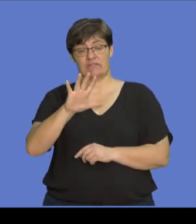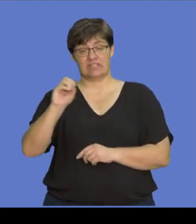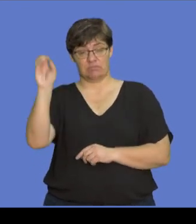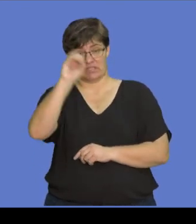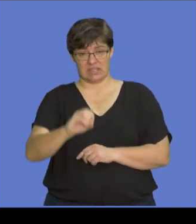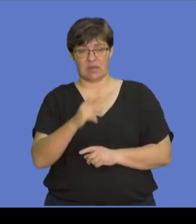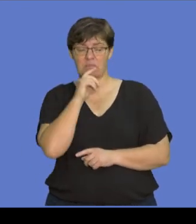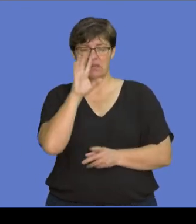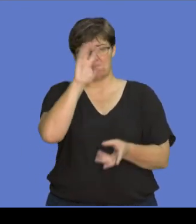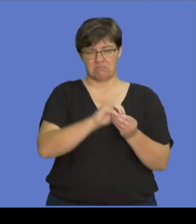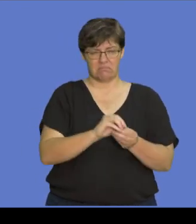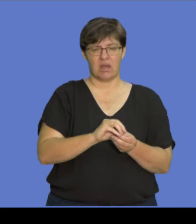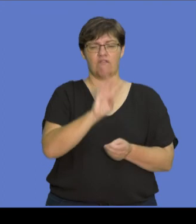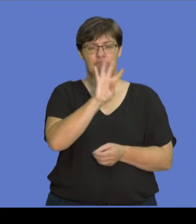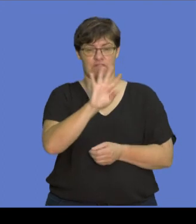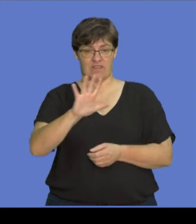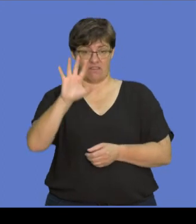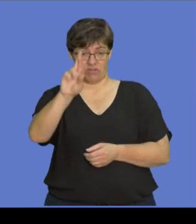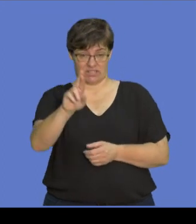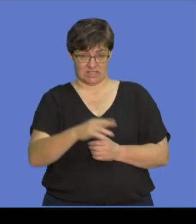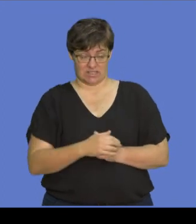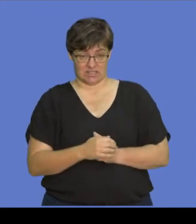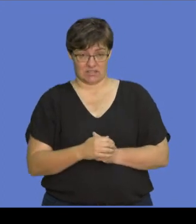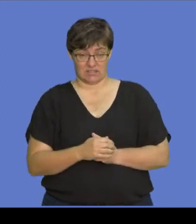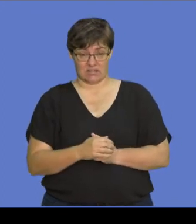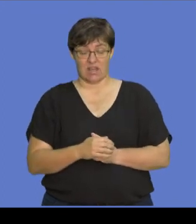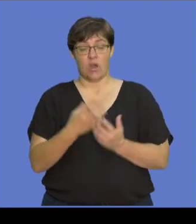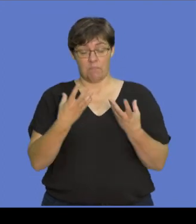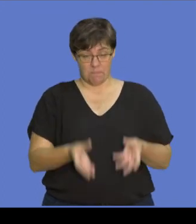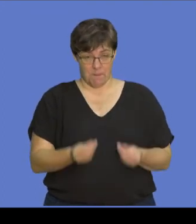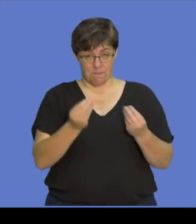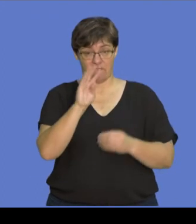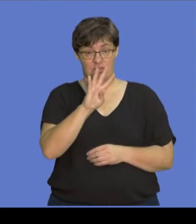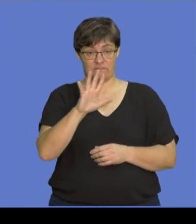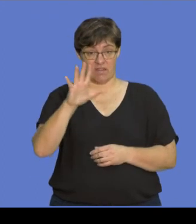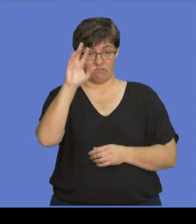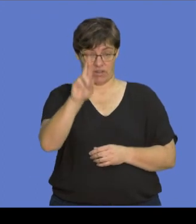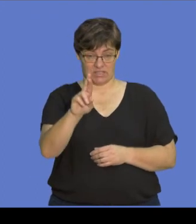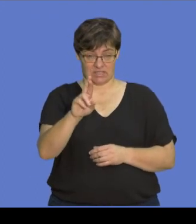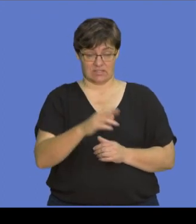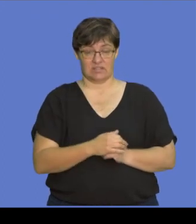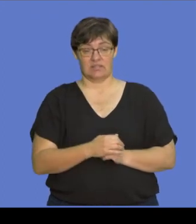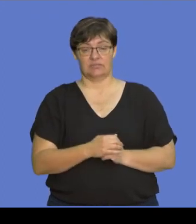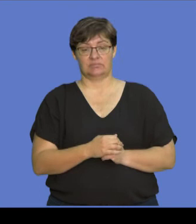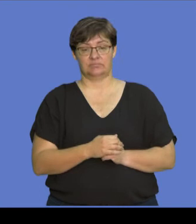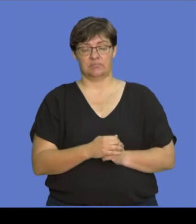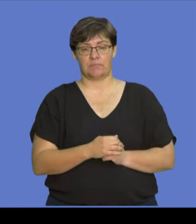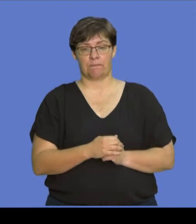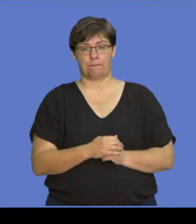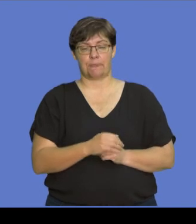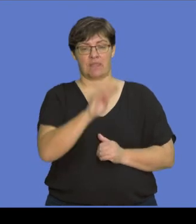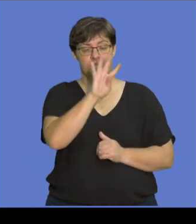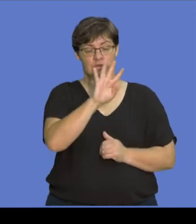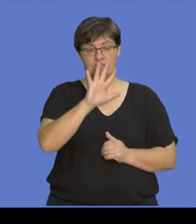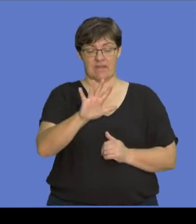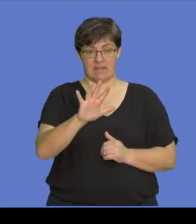50% of 30 is 15, so it's 45 rand. Okay, now that you have the 45 rand, okay, so we say 45